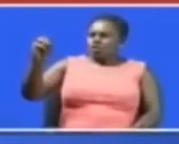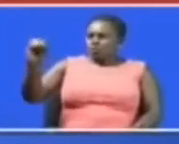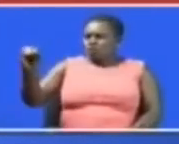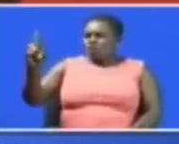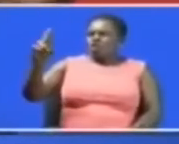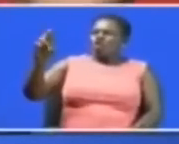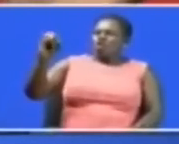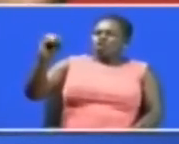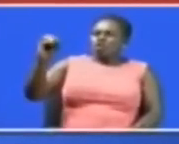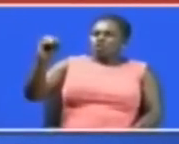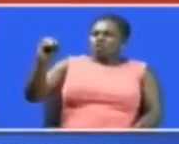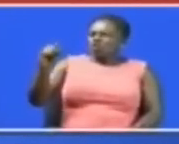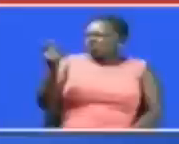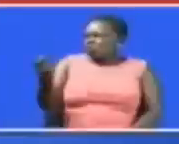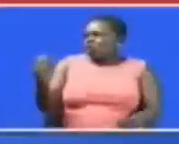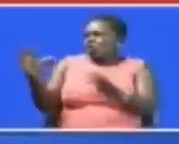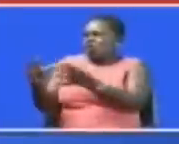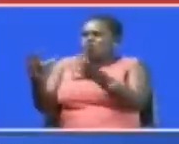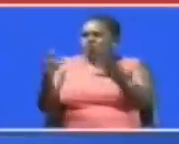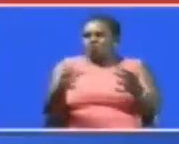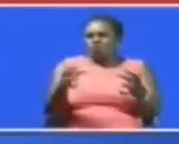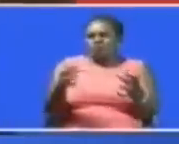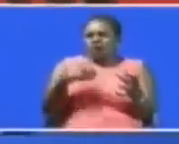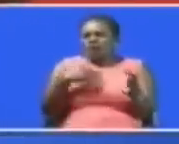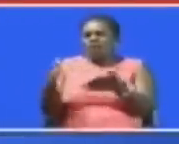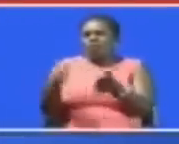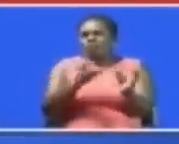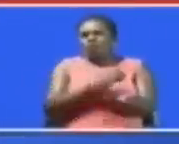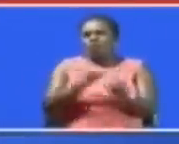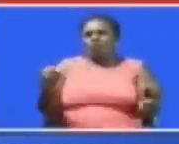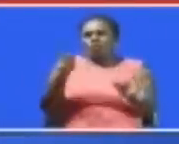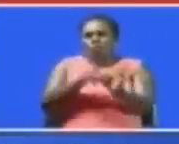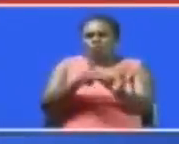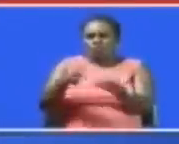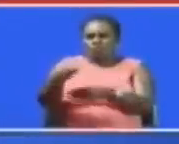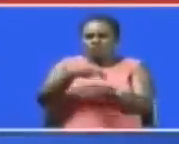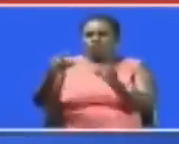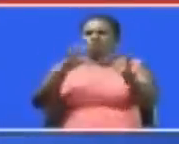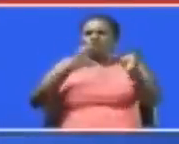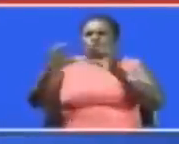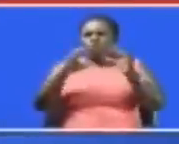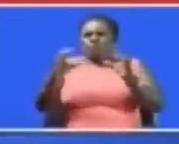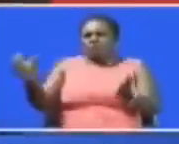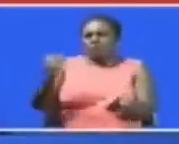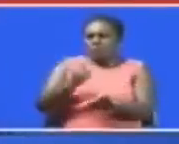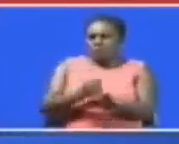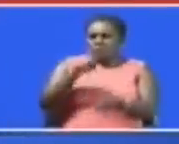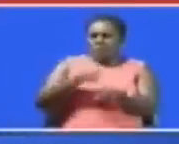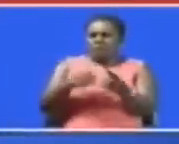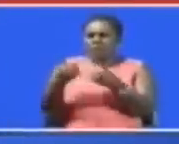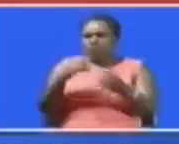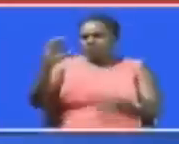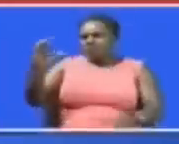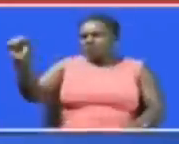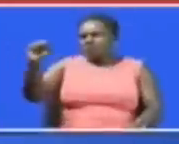Oromos, all these smaller communities that have no opportunity to participate in national conversation in appointments. When you talk